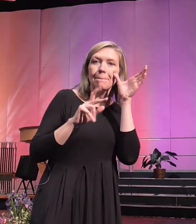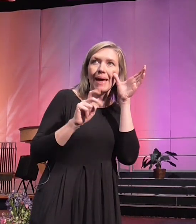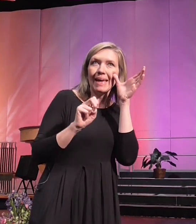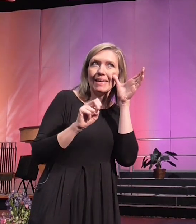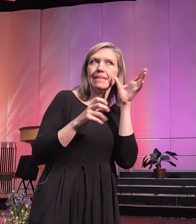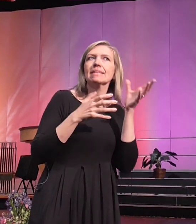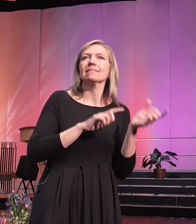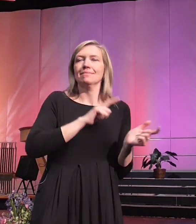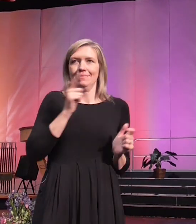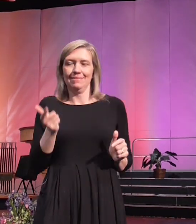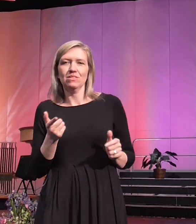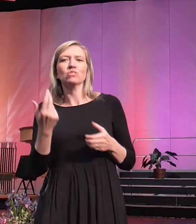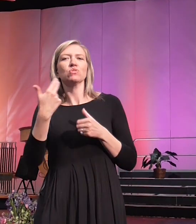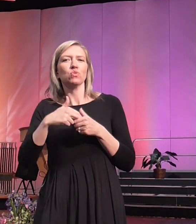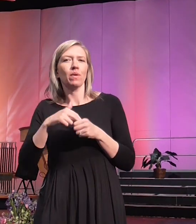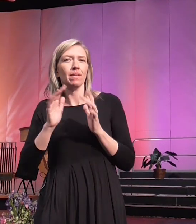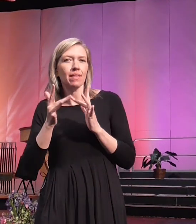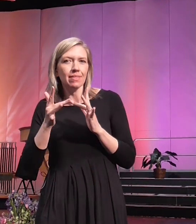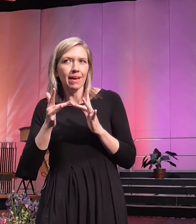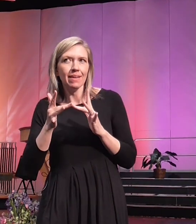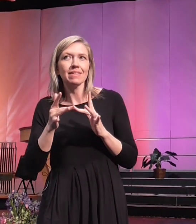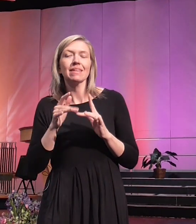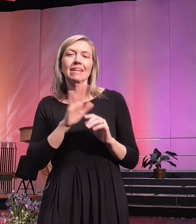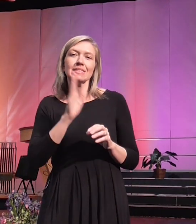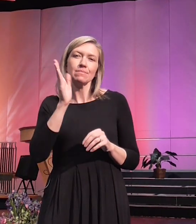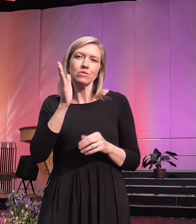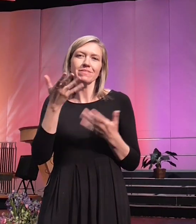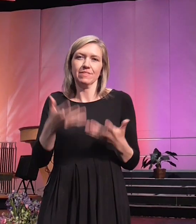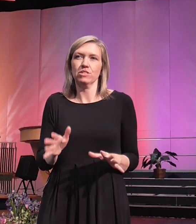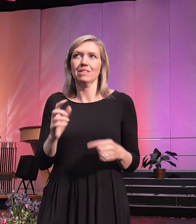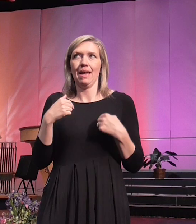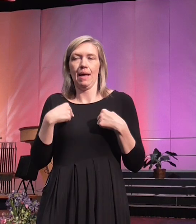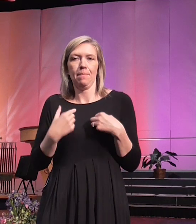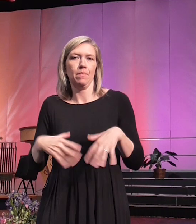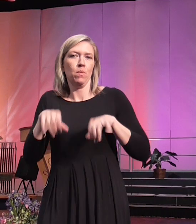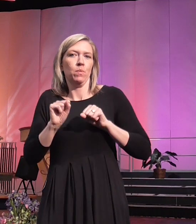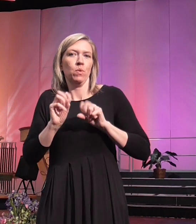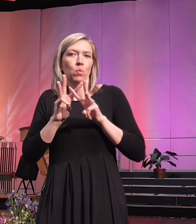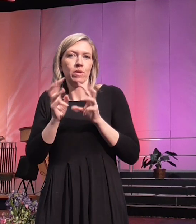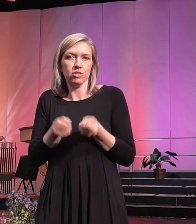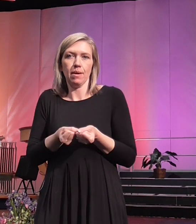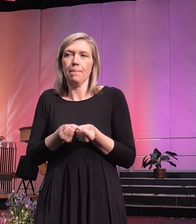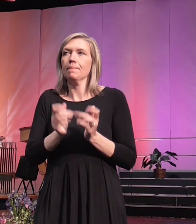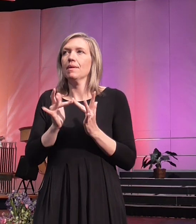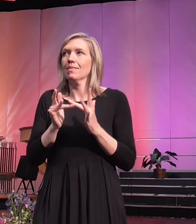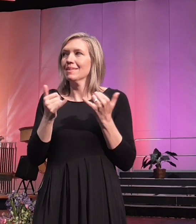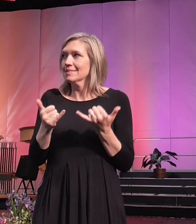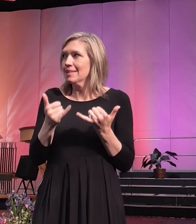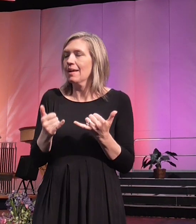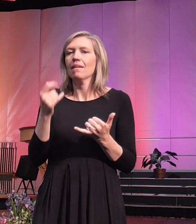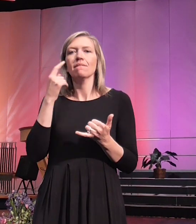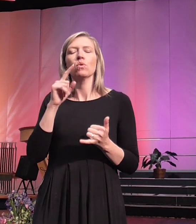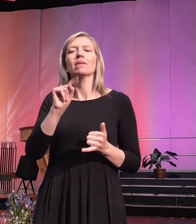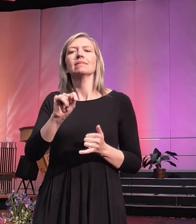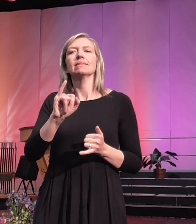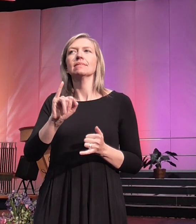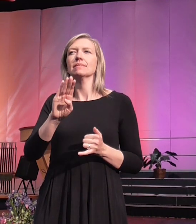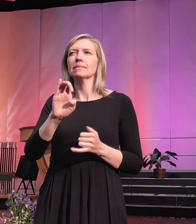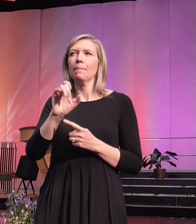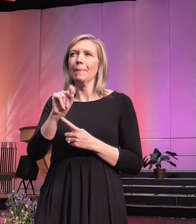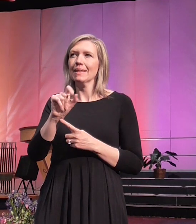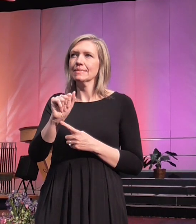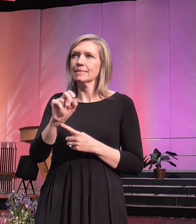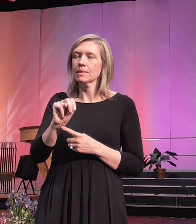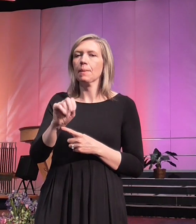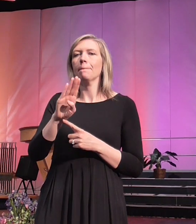online when his presentation completes, because I'm doing a workshop online today for Tibetan Buddhist